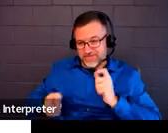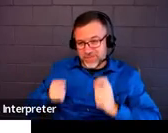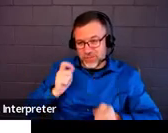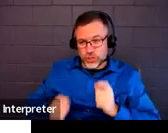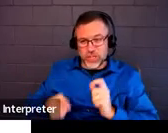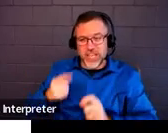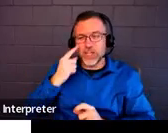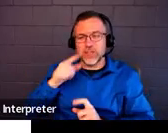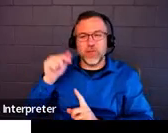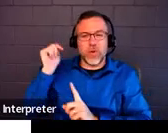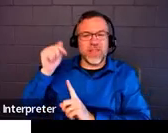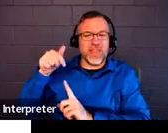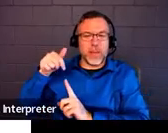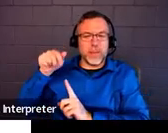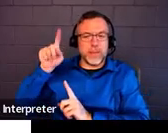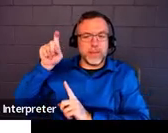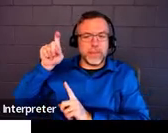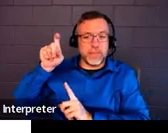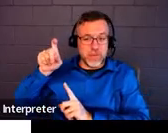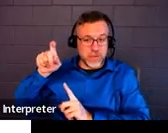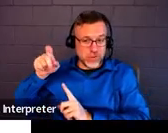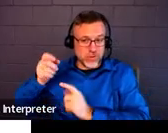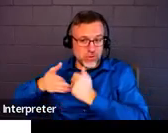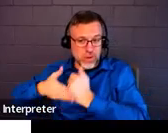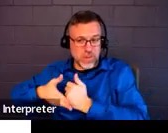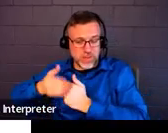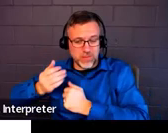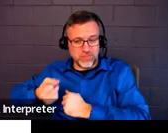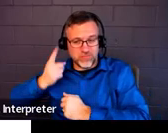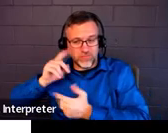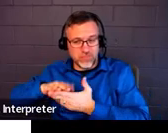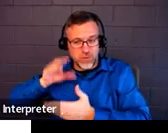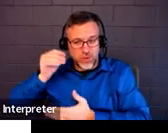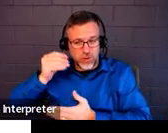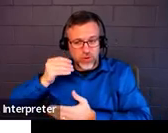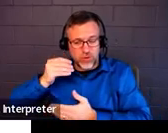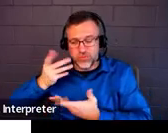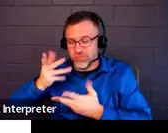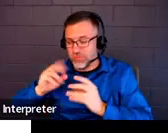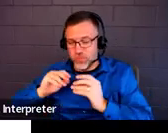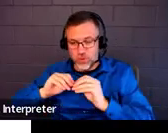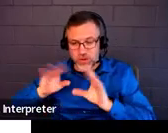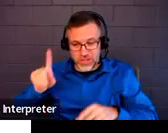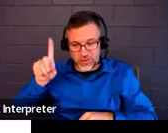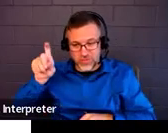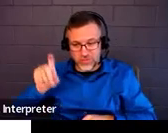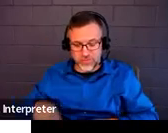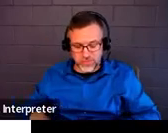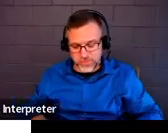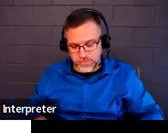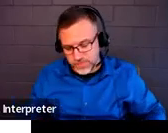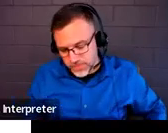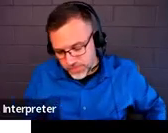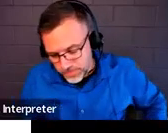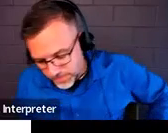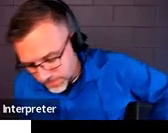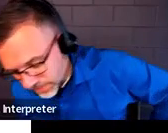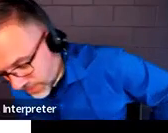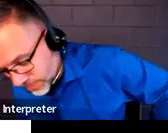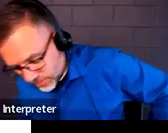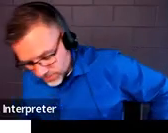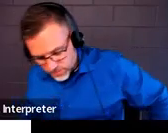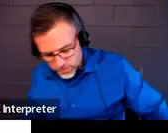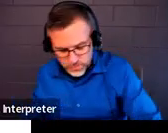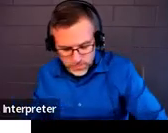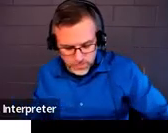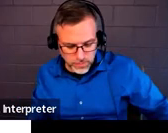to access their learning? So what we would be looking at if you were an IEP team, it would